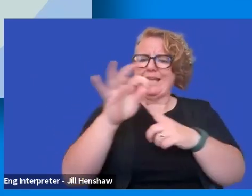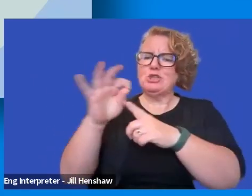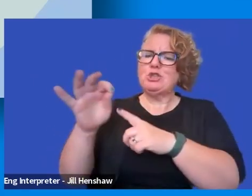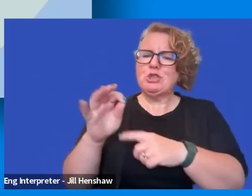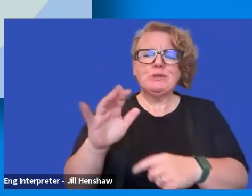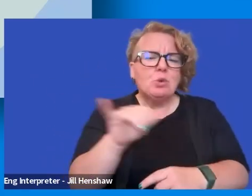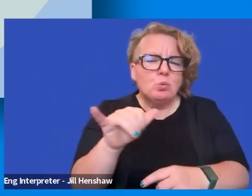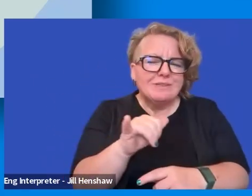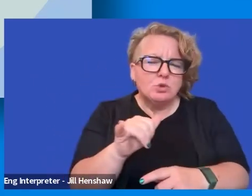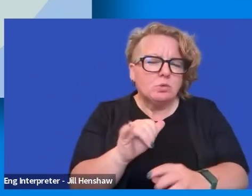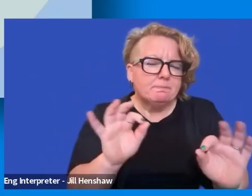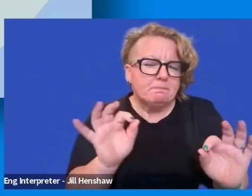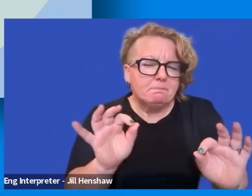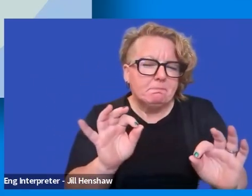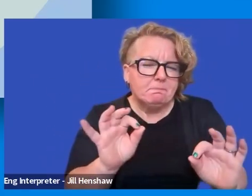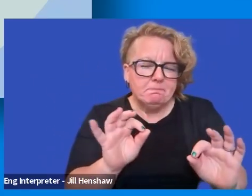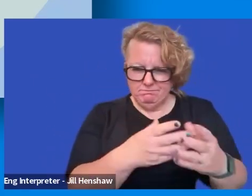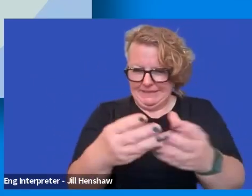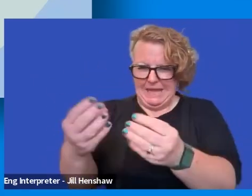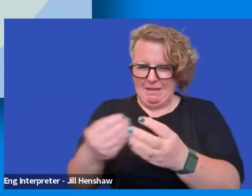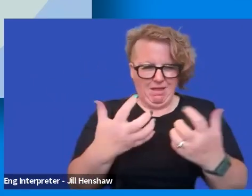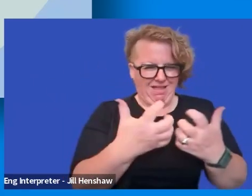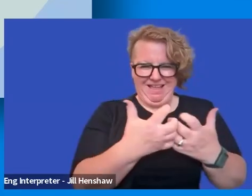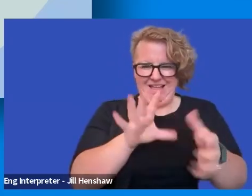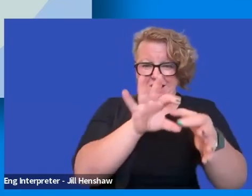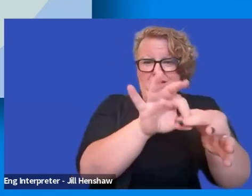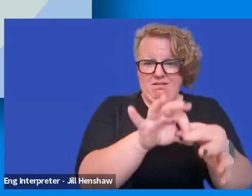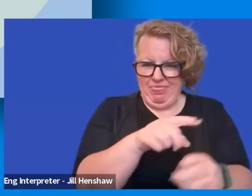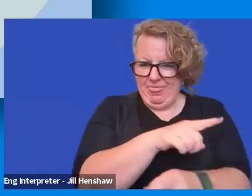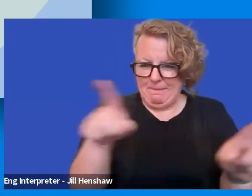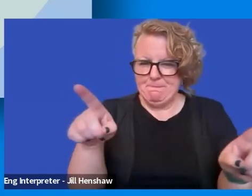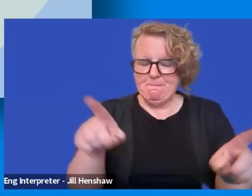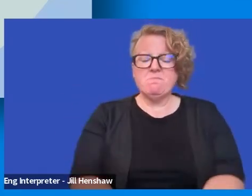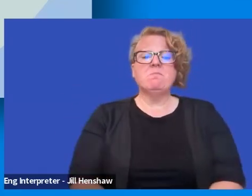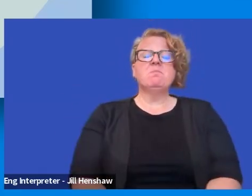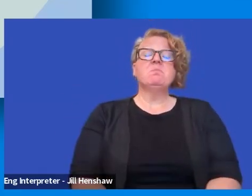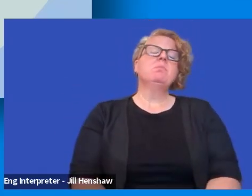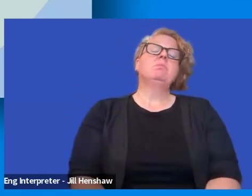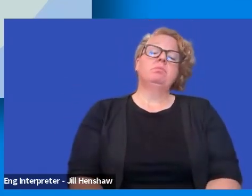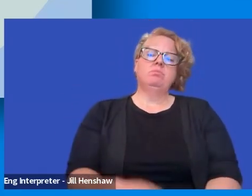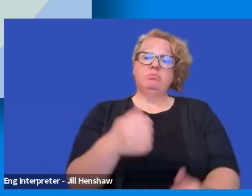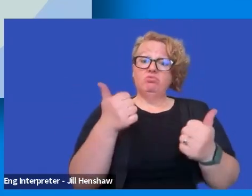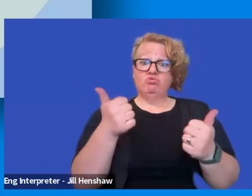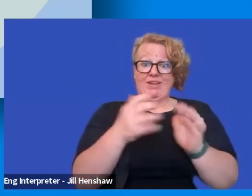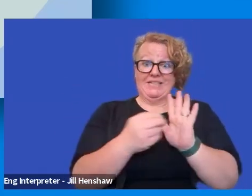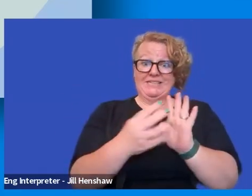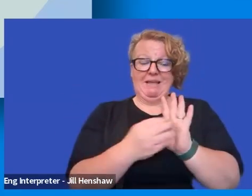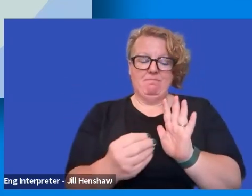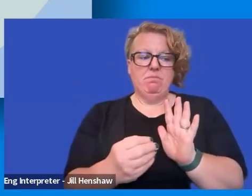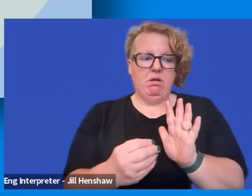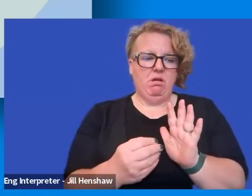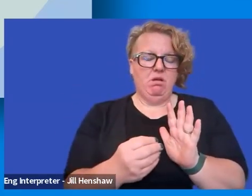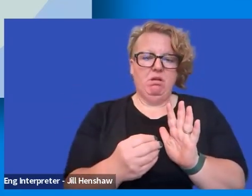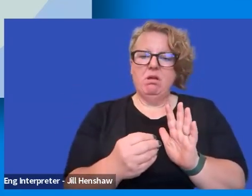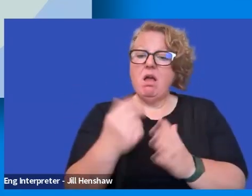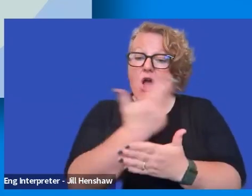are underrepresented and how might we best find them. I think, Steffi, we saw a great example of good practice in this regard from